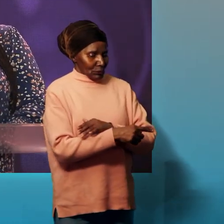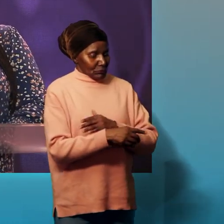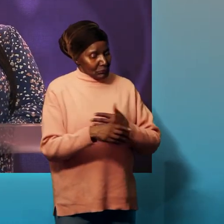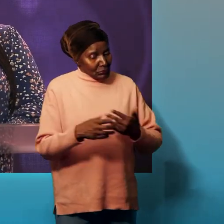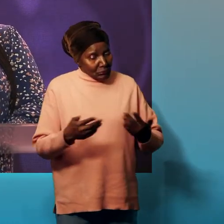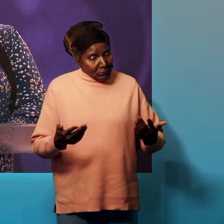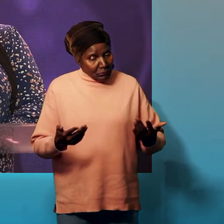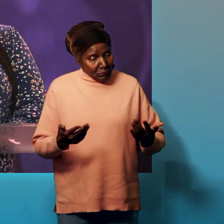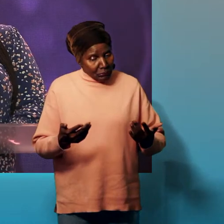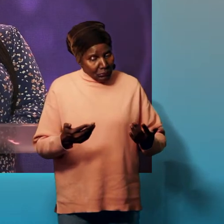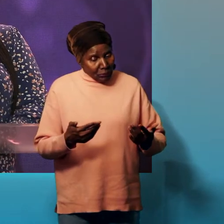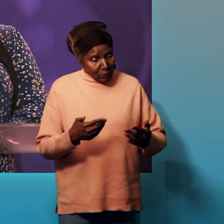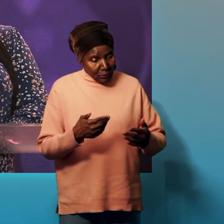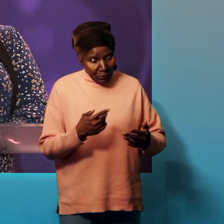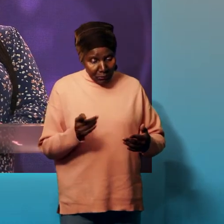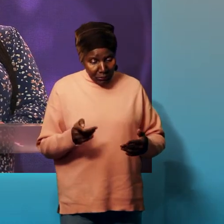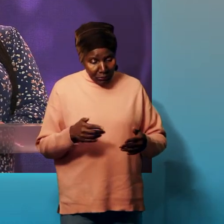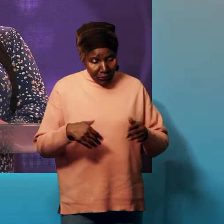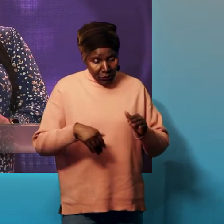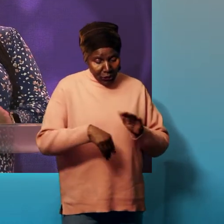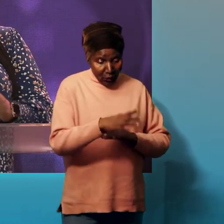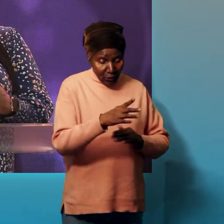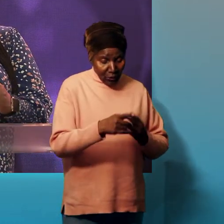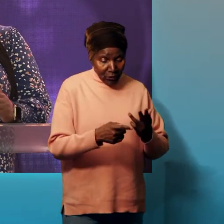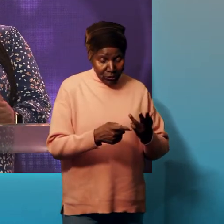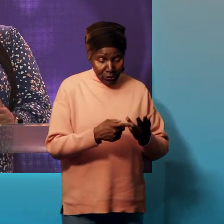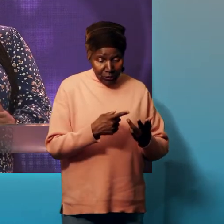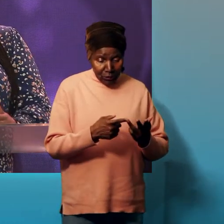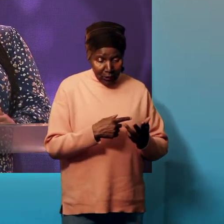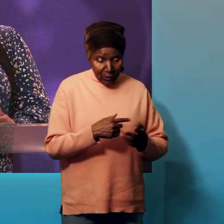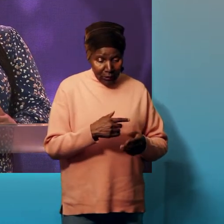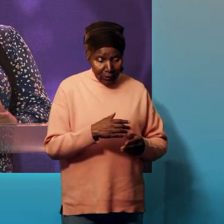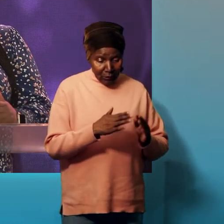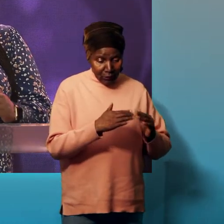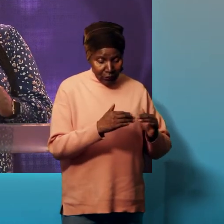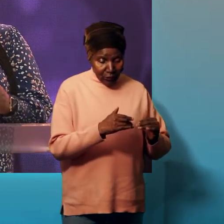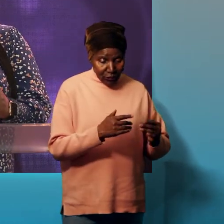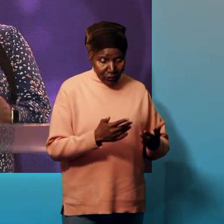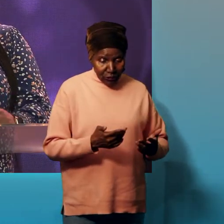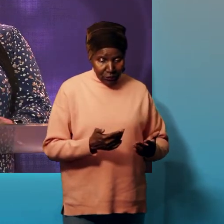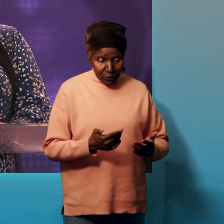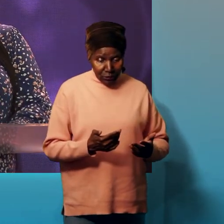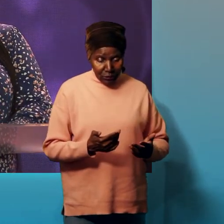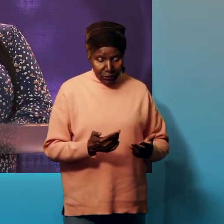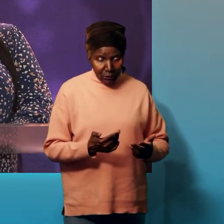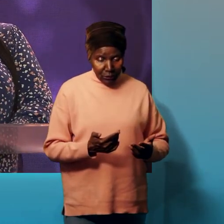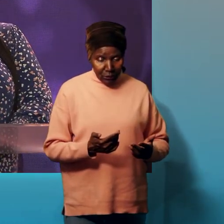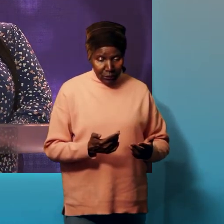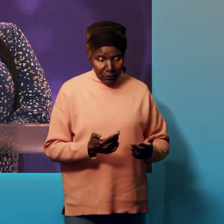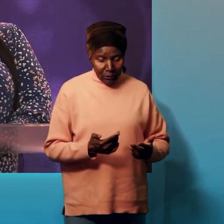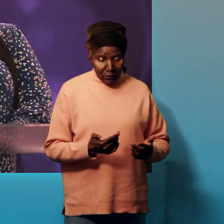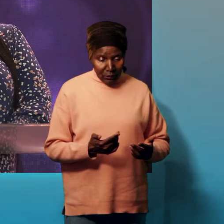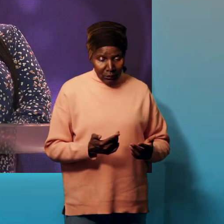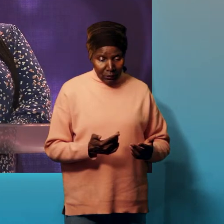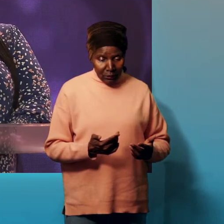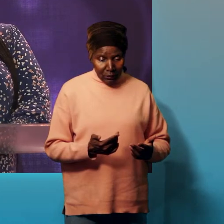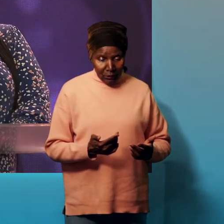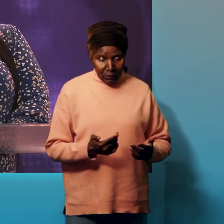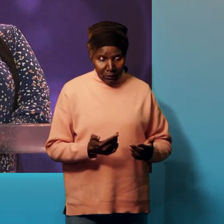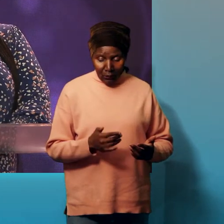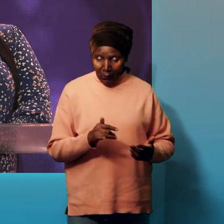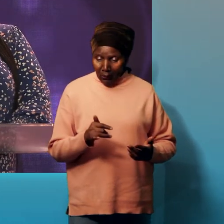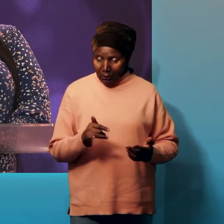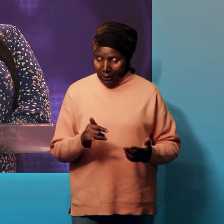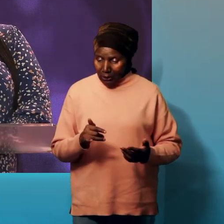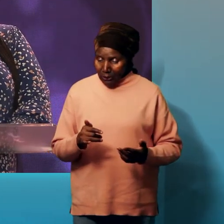another place or whether, as the paramedics and the emergency services had been called and were coming, whether she was found